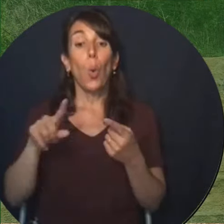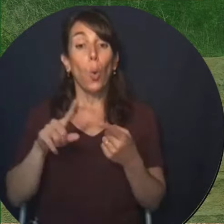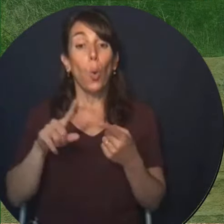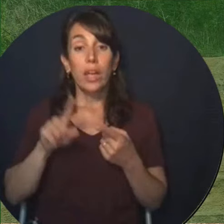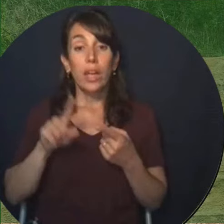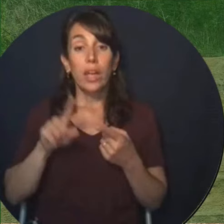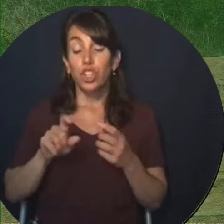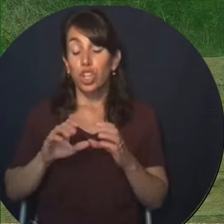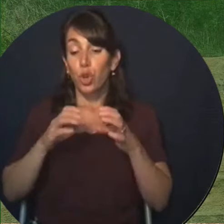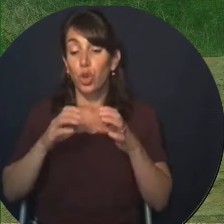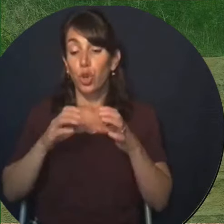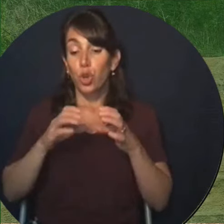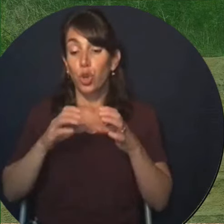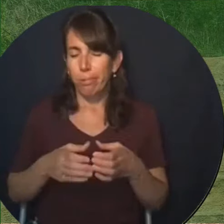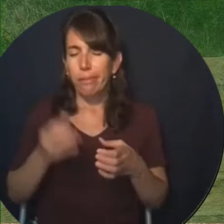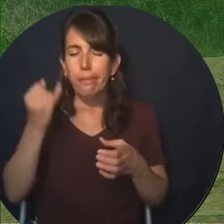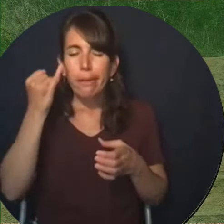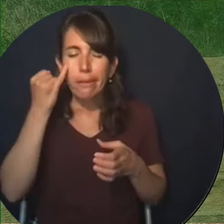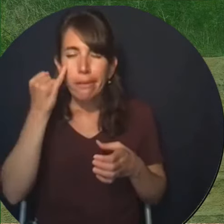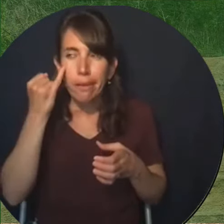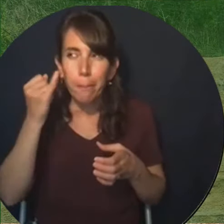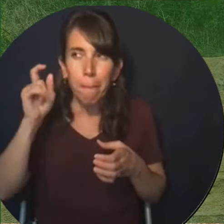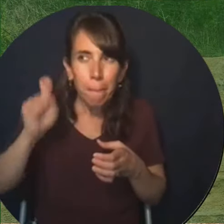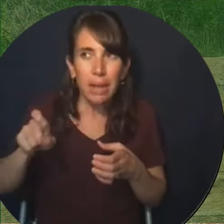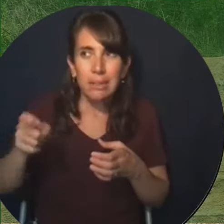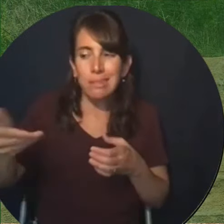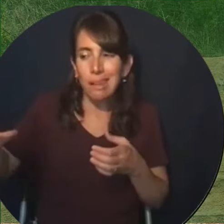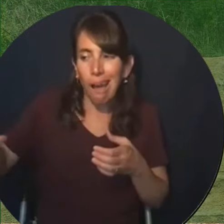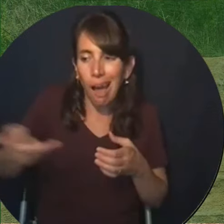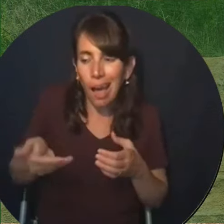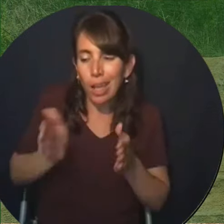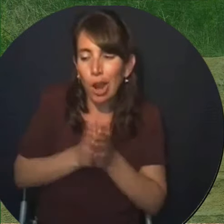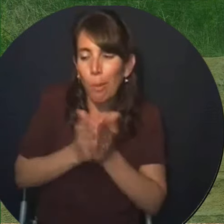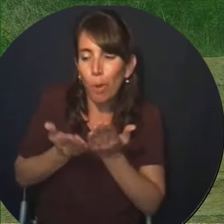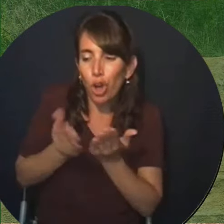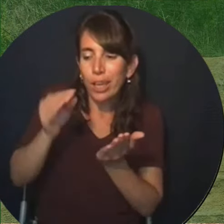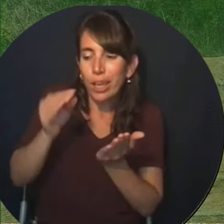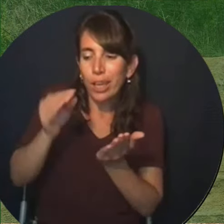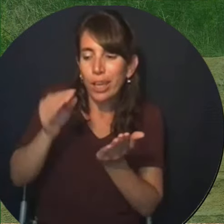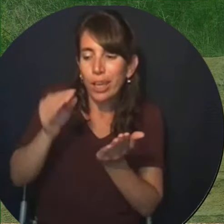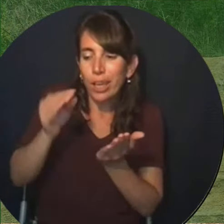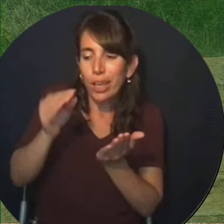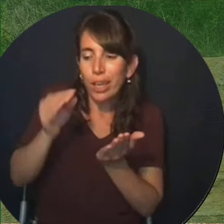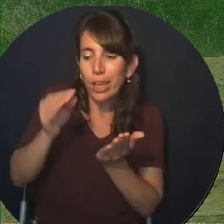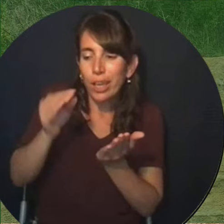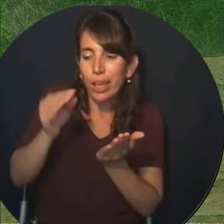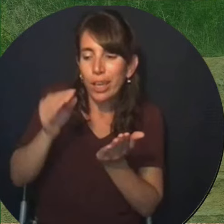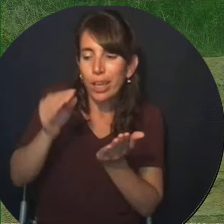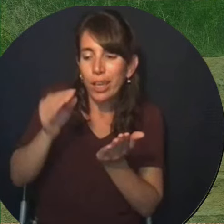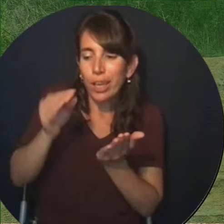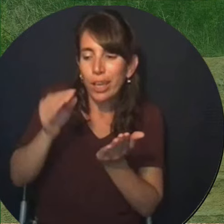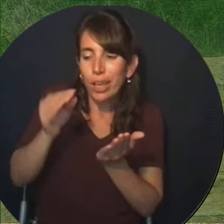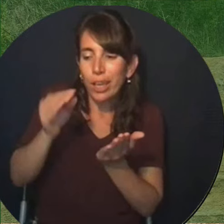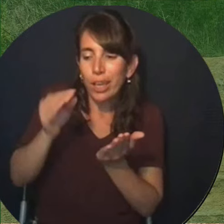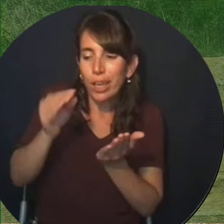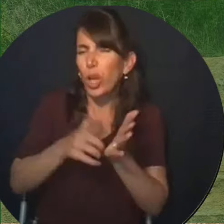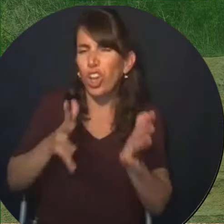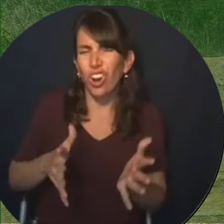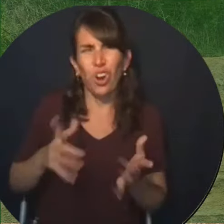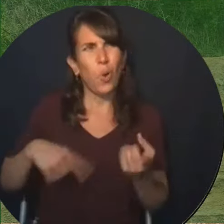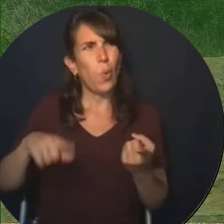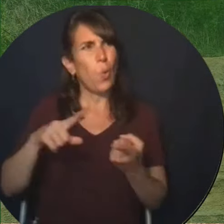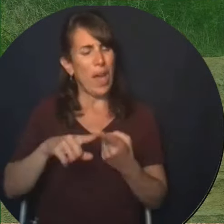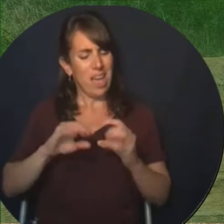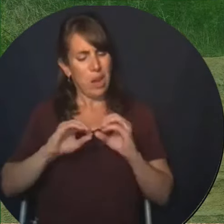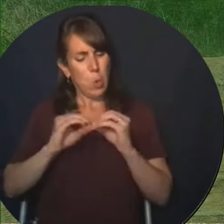to work with a bookkeeper or have a lawyer on call? Like, how do you know? Do people have any thoughts on that? That you know, it's kind of a next level.